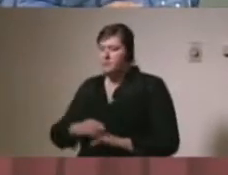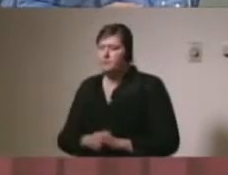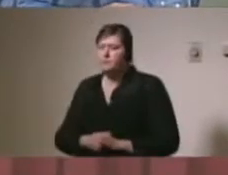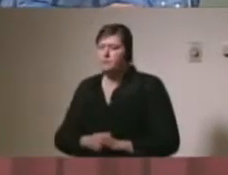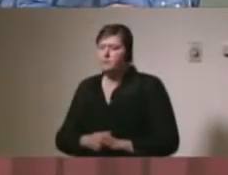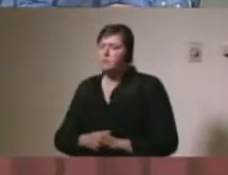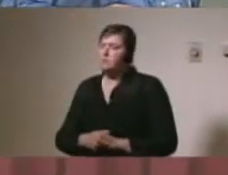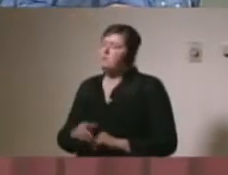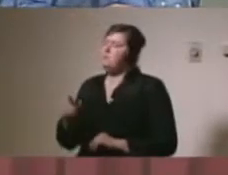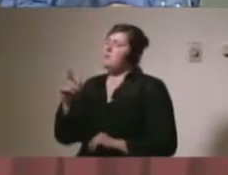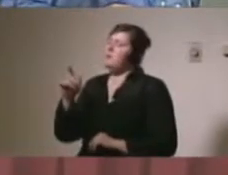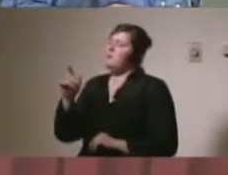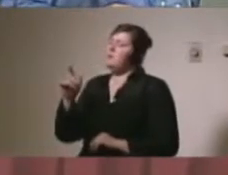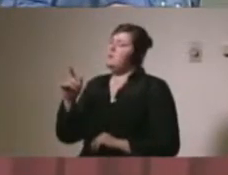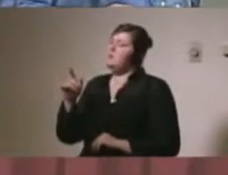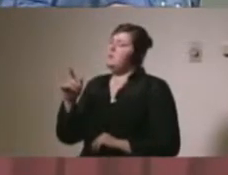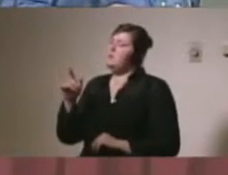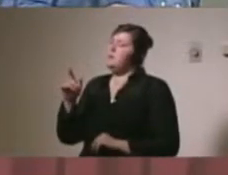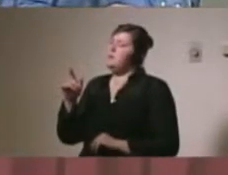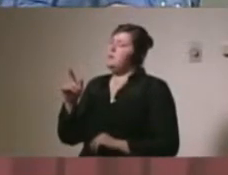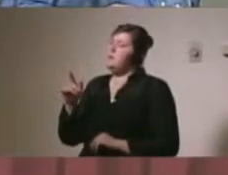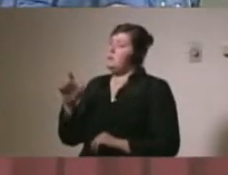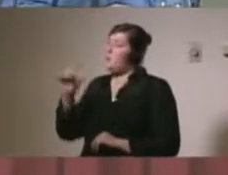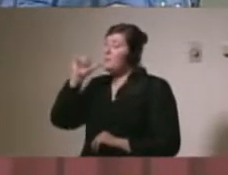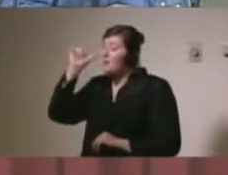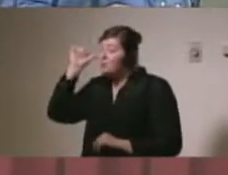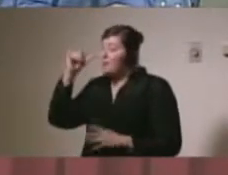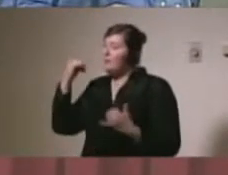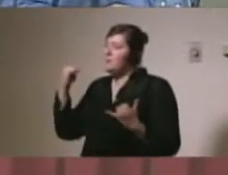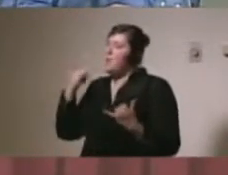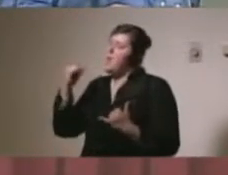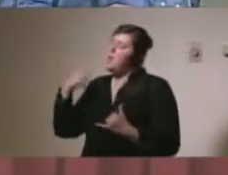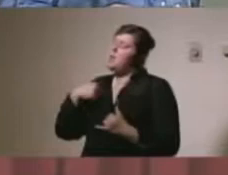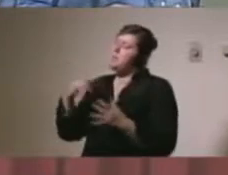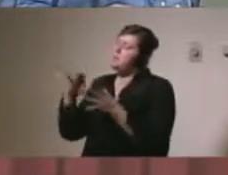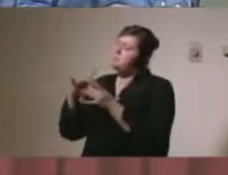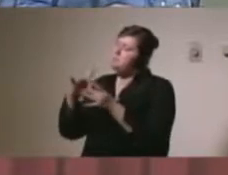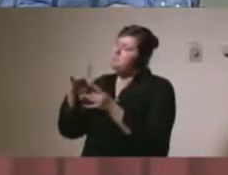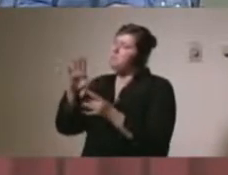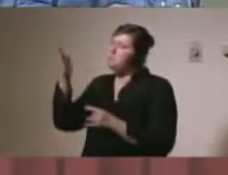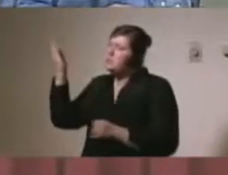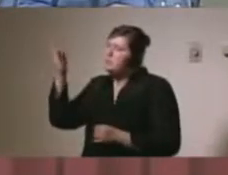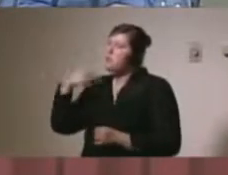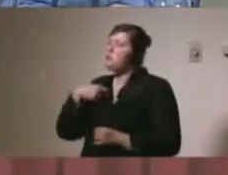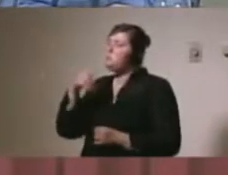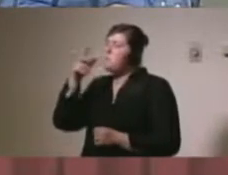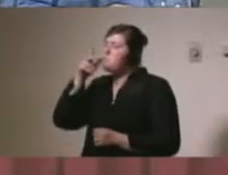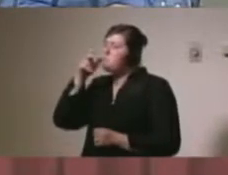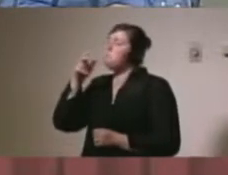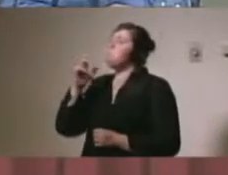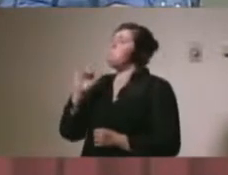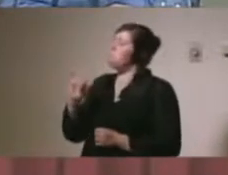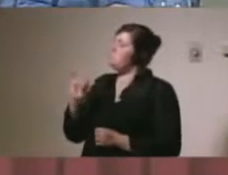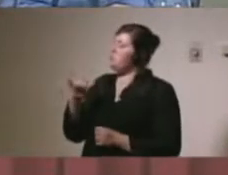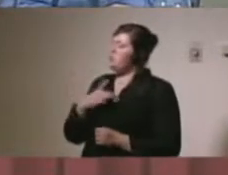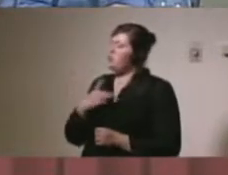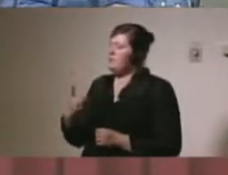number of the different speakers over the weekend, and the one thing that keeps coming out is the relationship